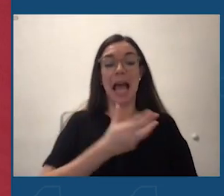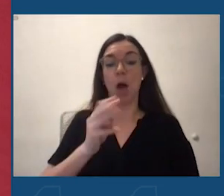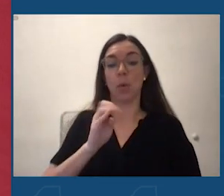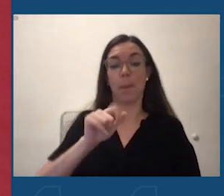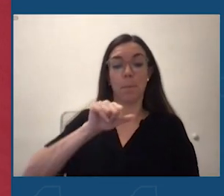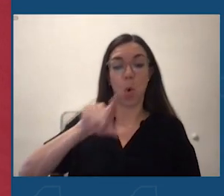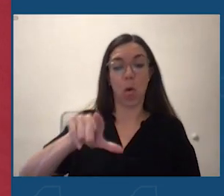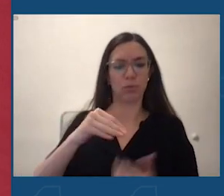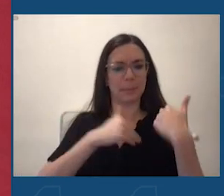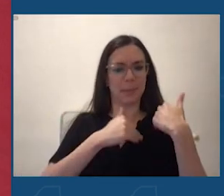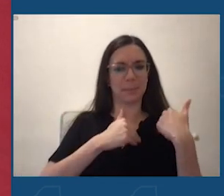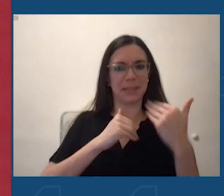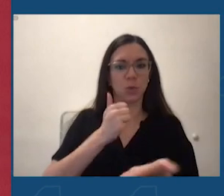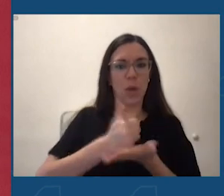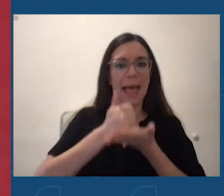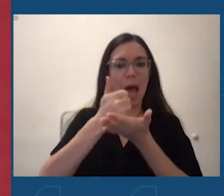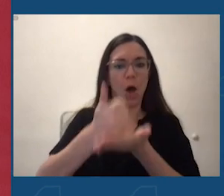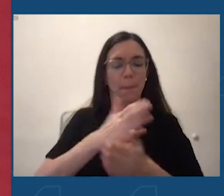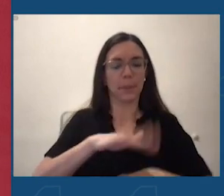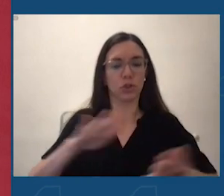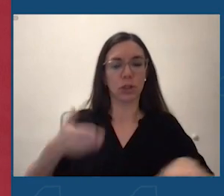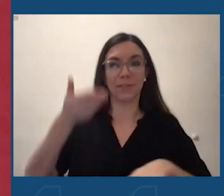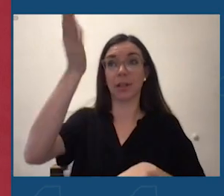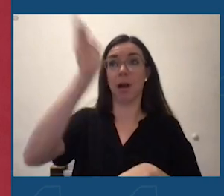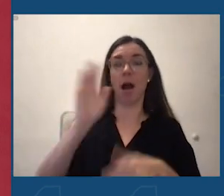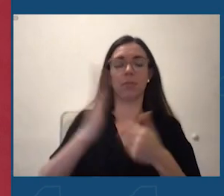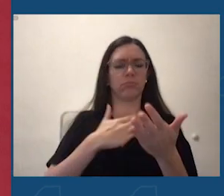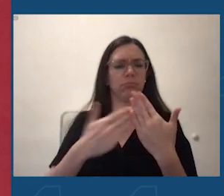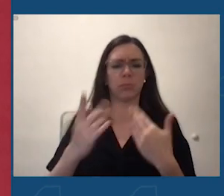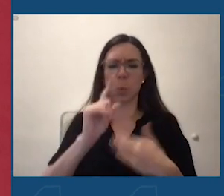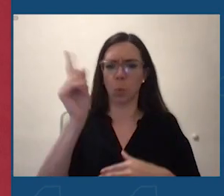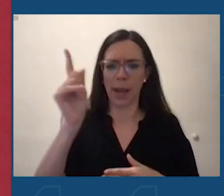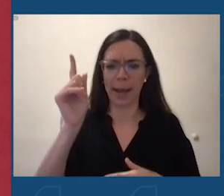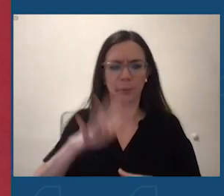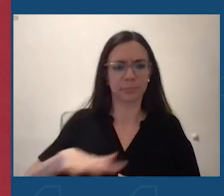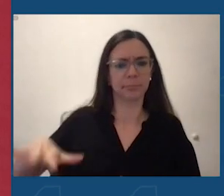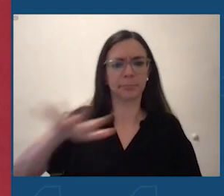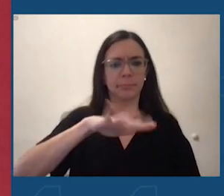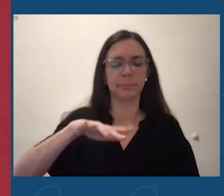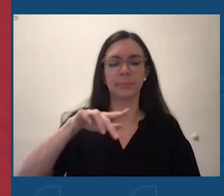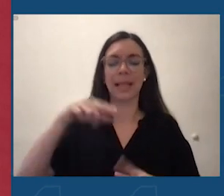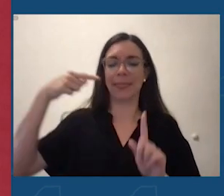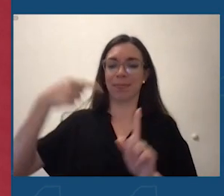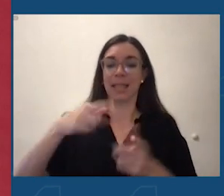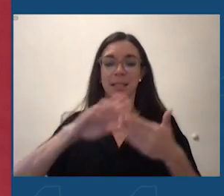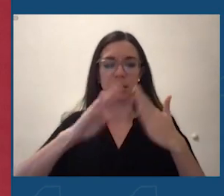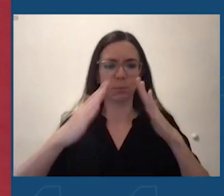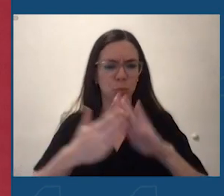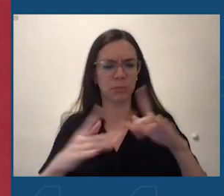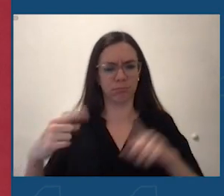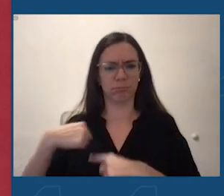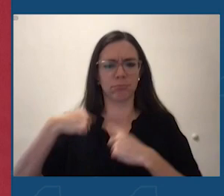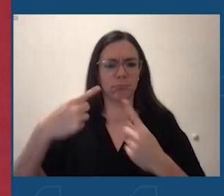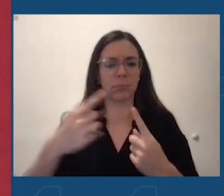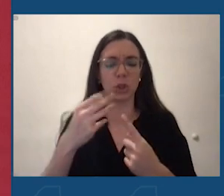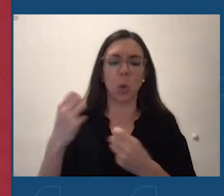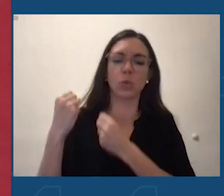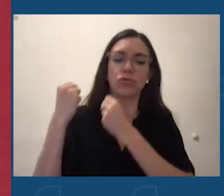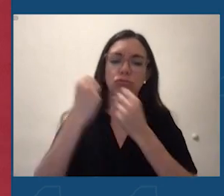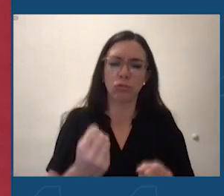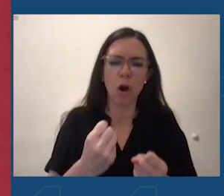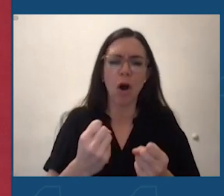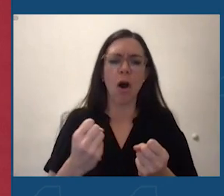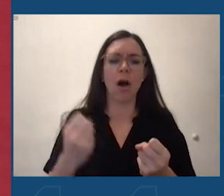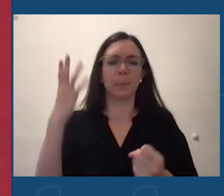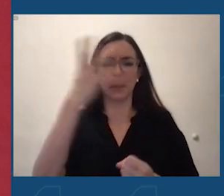help the children of God wherever they are. And this community has been so strong and so vibrant, but